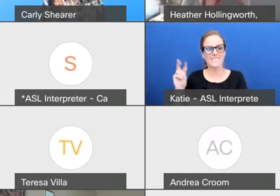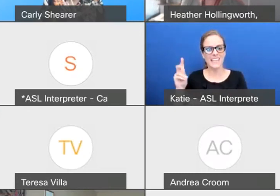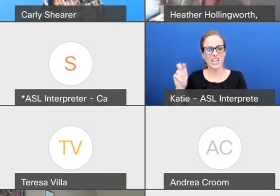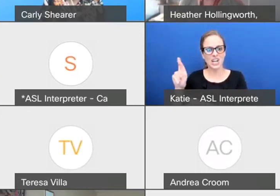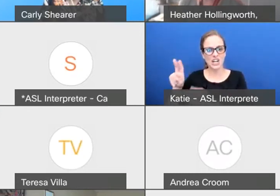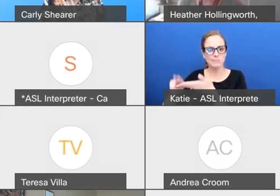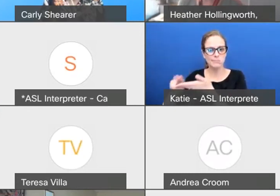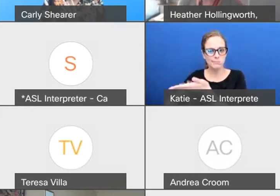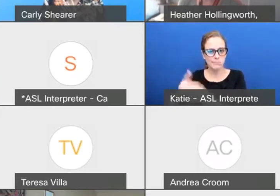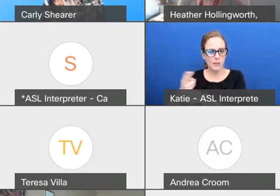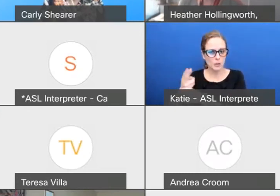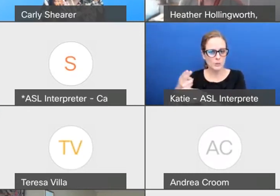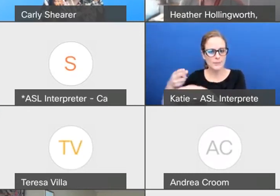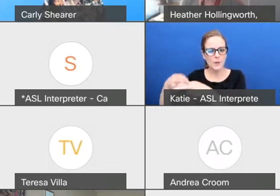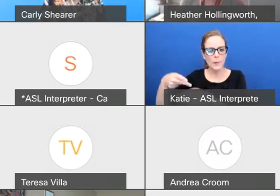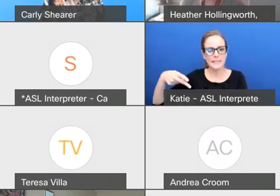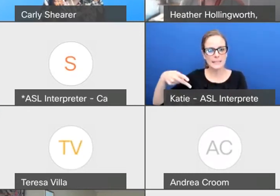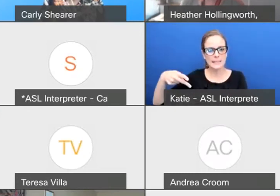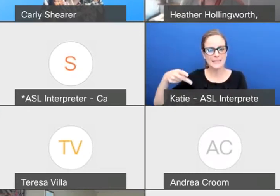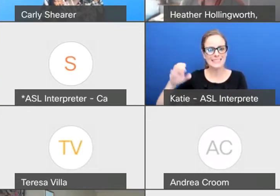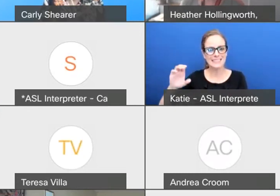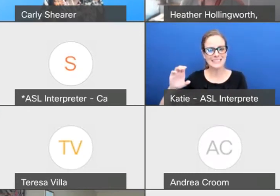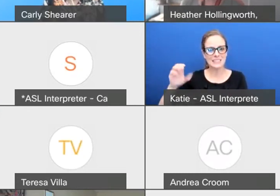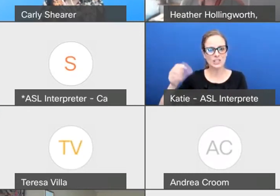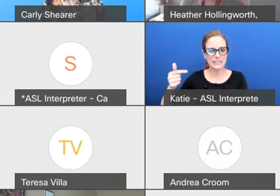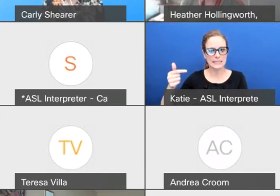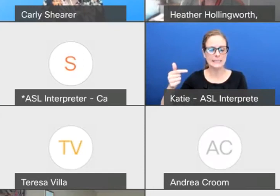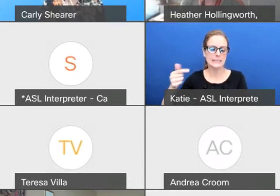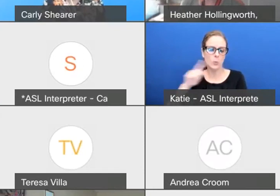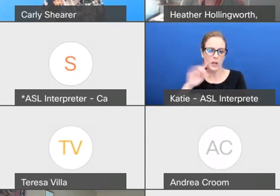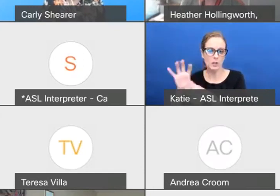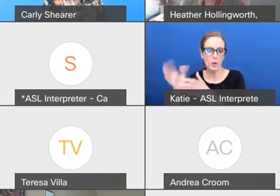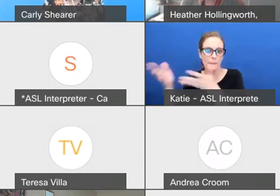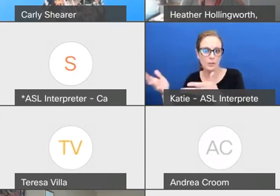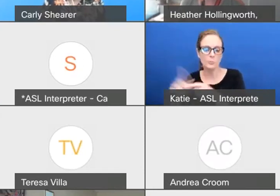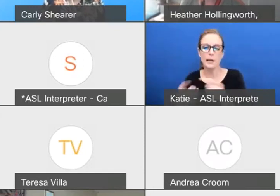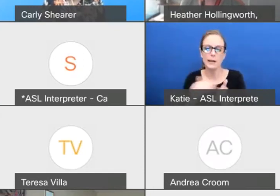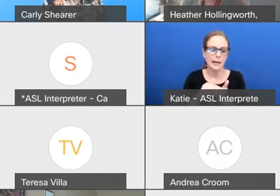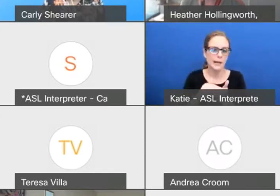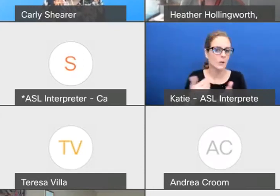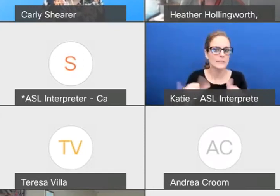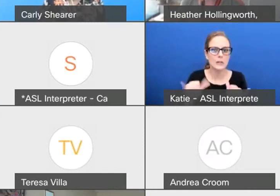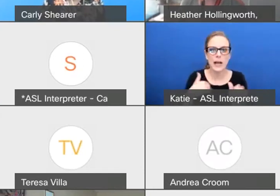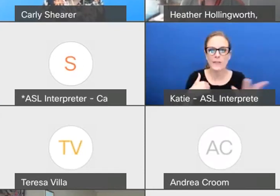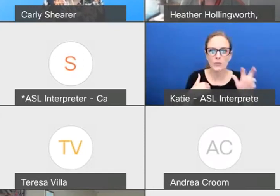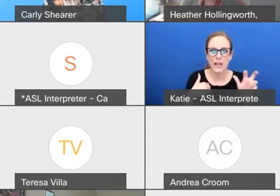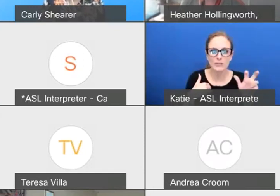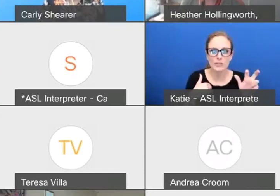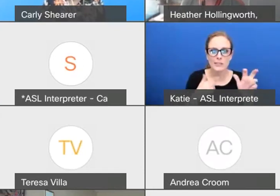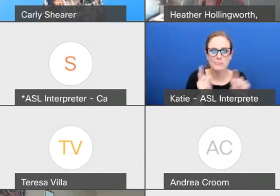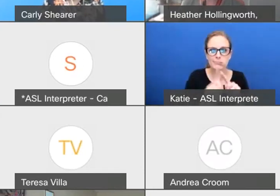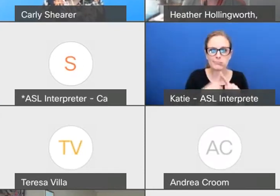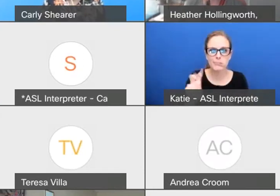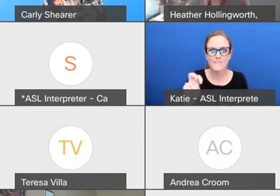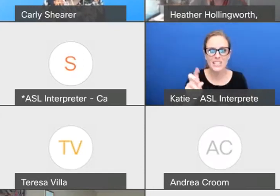using, PCG, that is going to do a bunch of them, but then we again still have 300 different vendors that we are